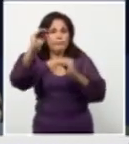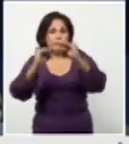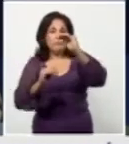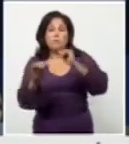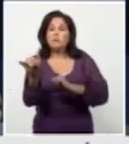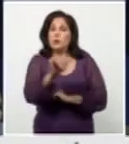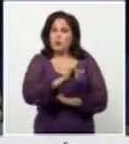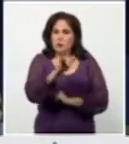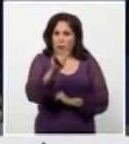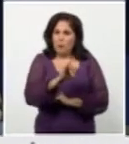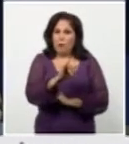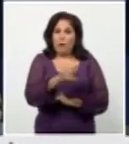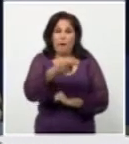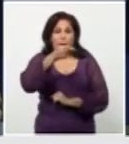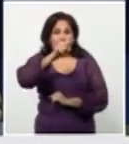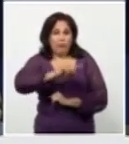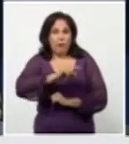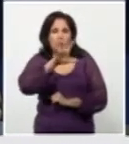accumulating